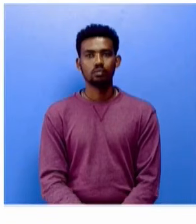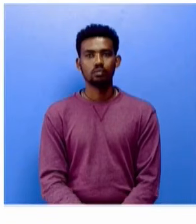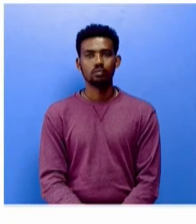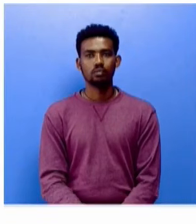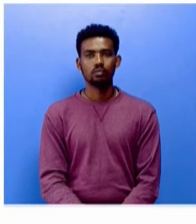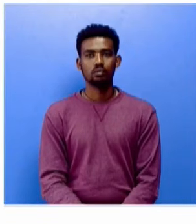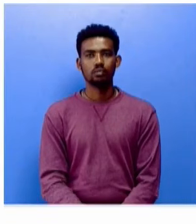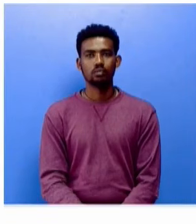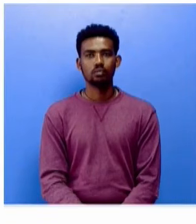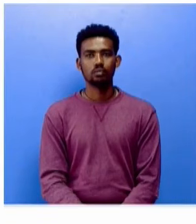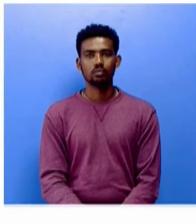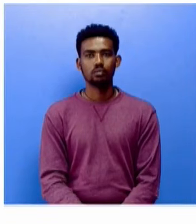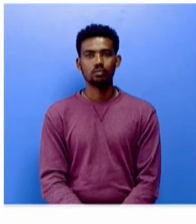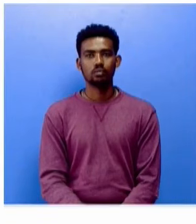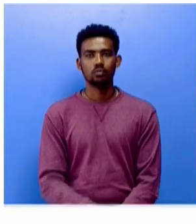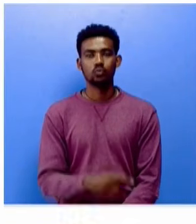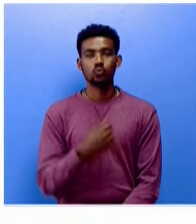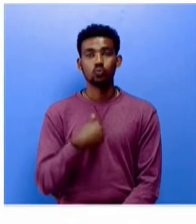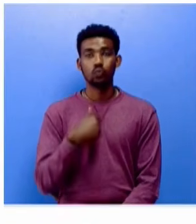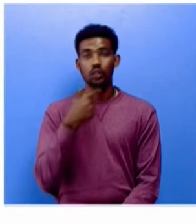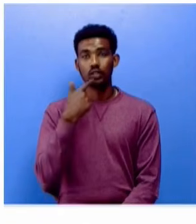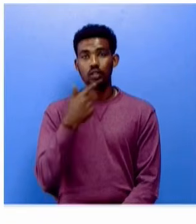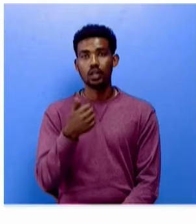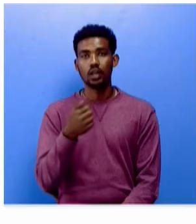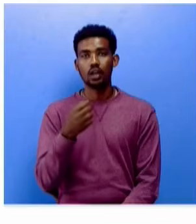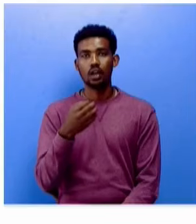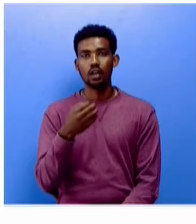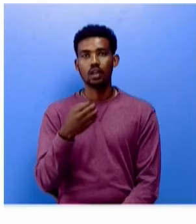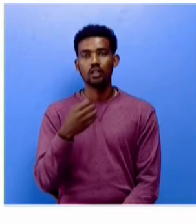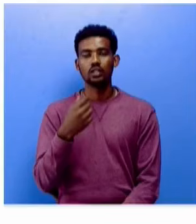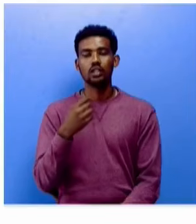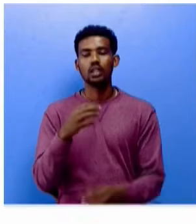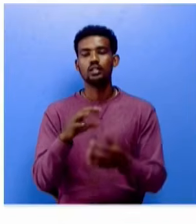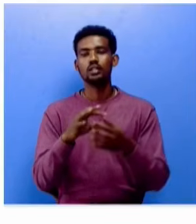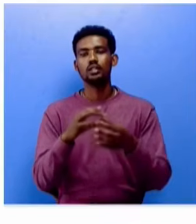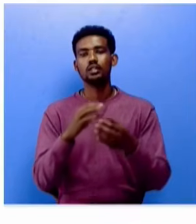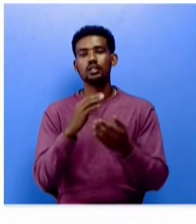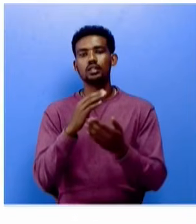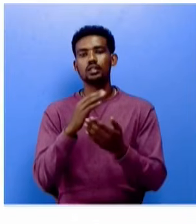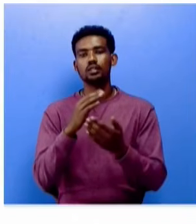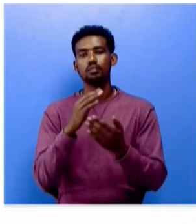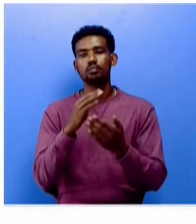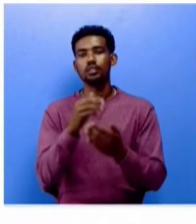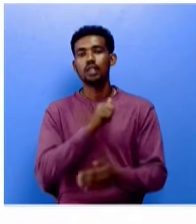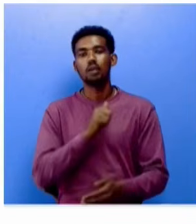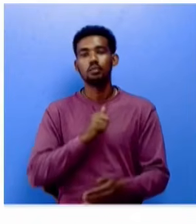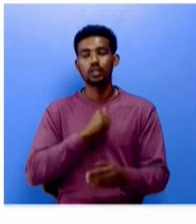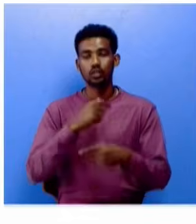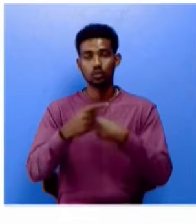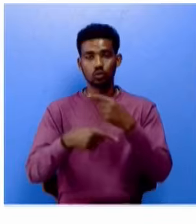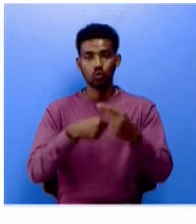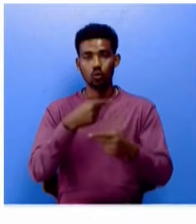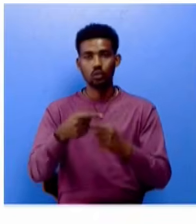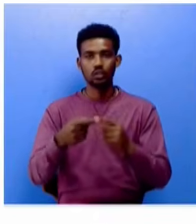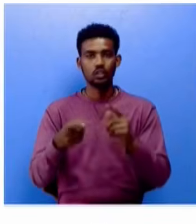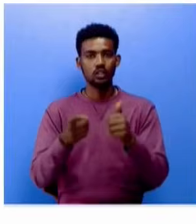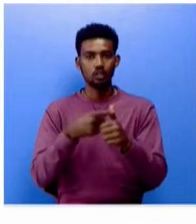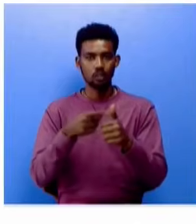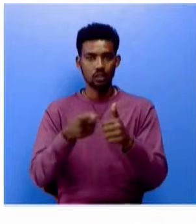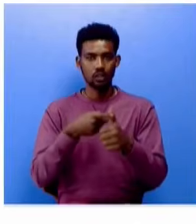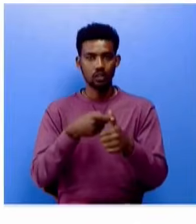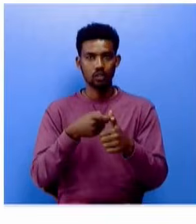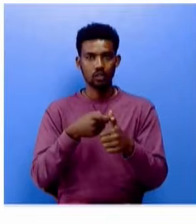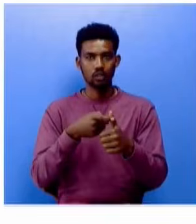Here, in affirmative, when we say the subject should go at the beginning, you should